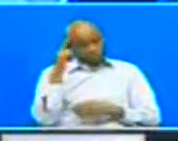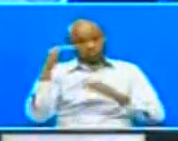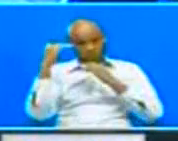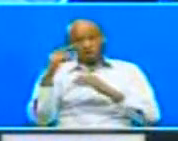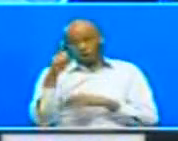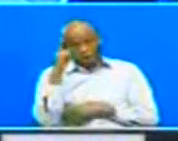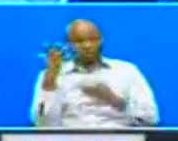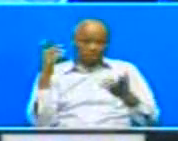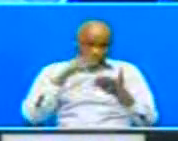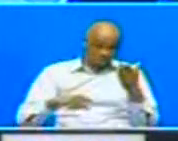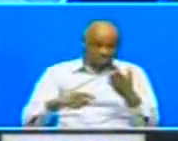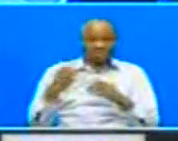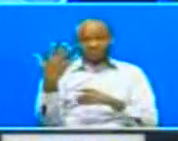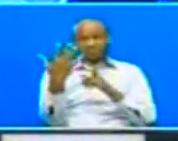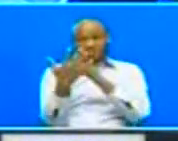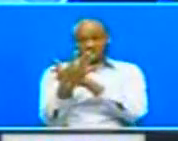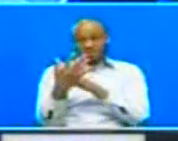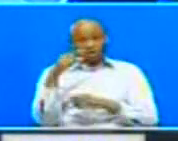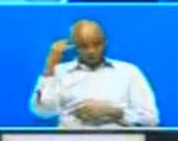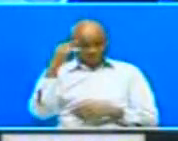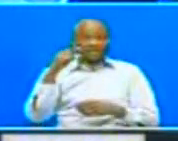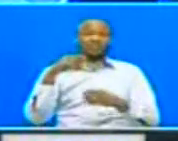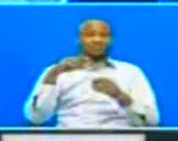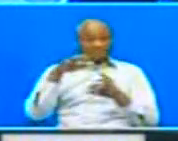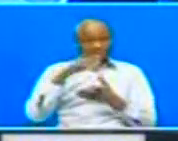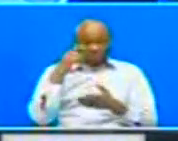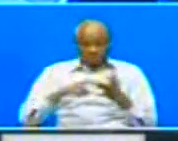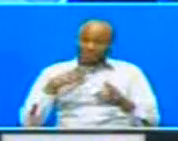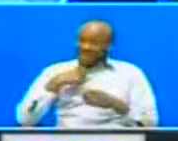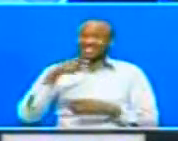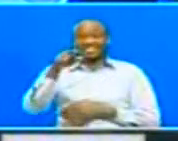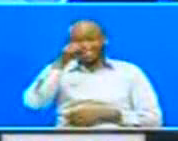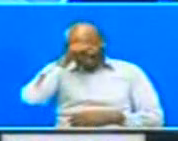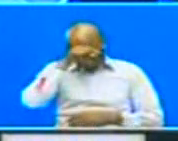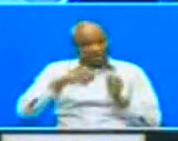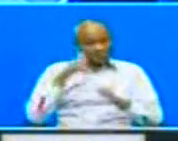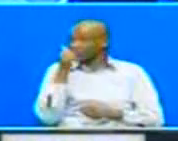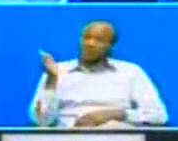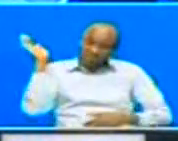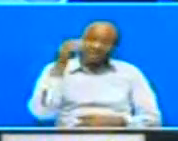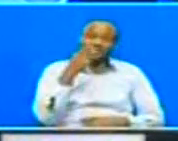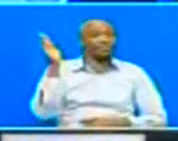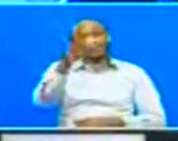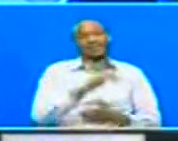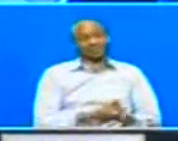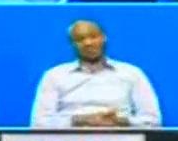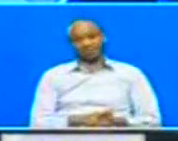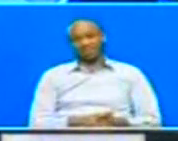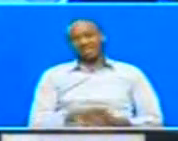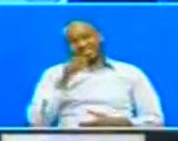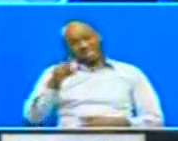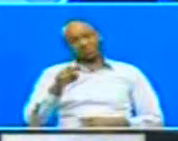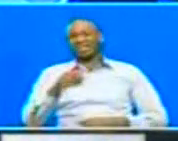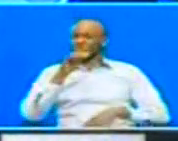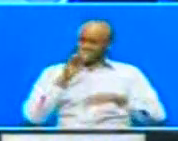they call laws or five. The golden grounds. The golden grounds. They qualified, but they were sent back. So, okay, it's okay for Turkey, to